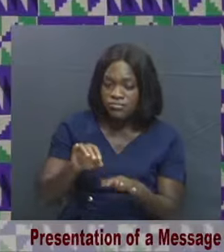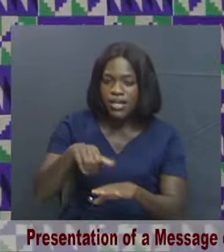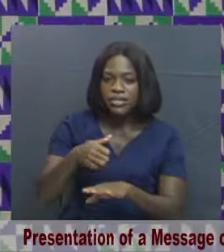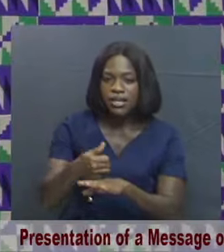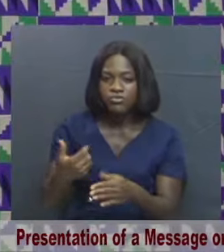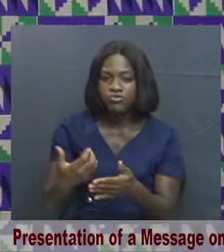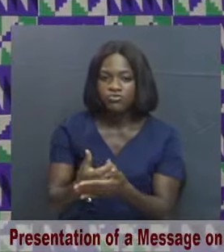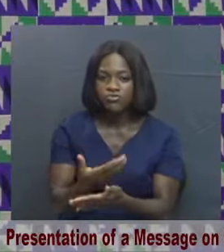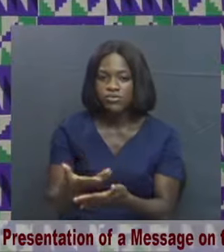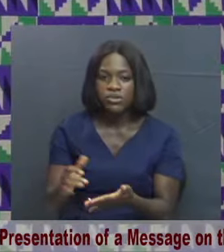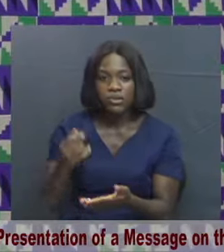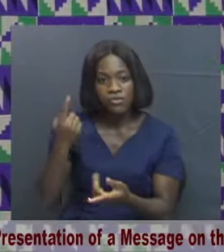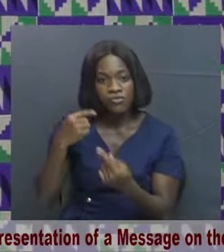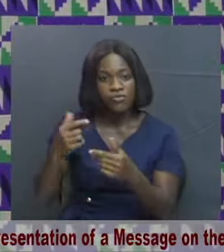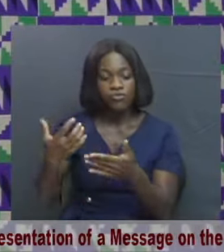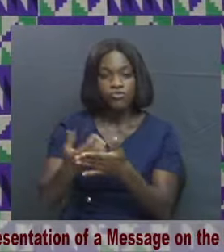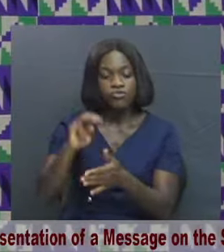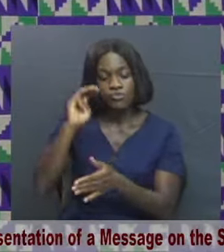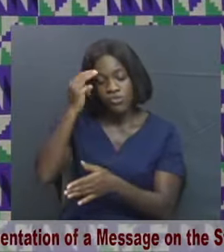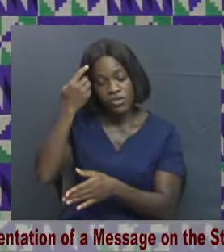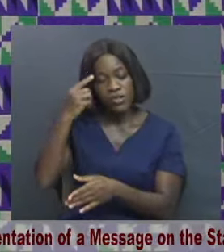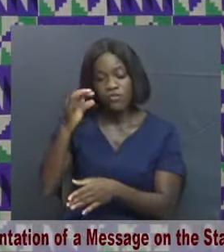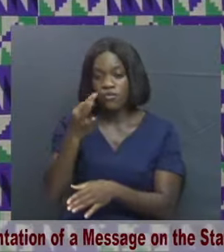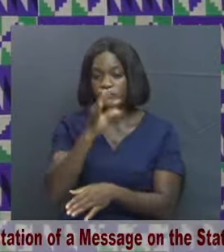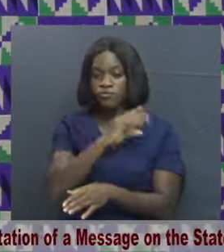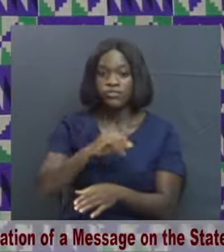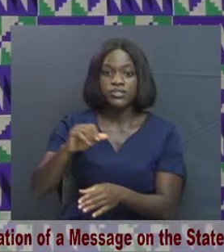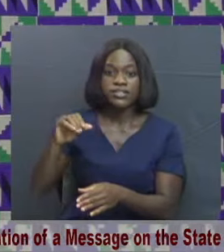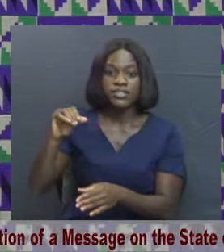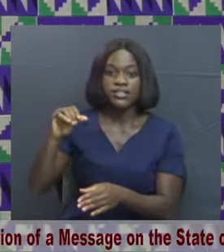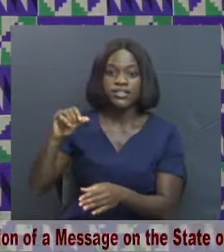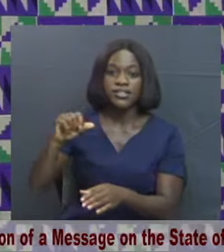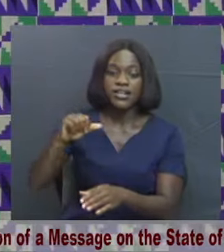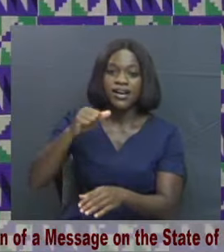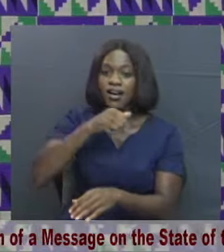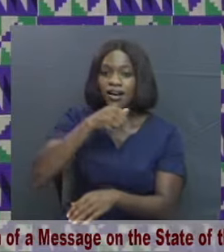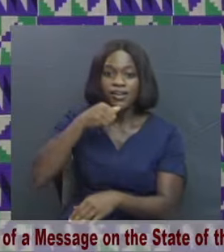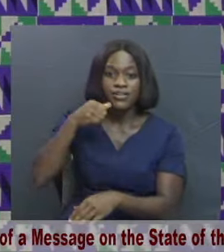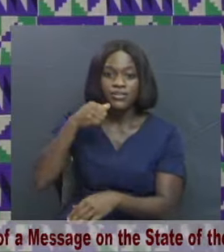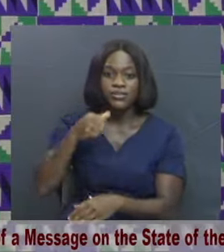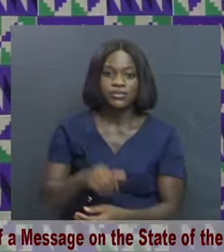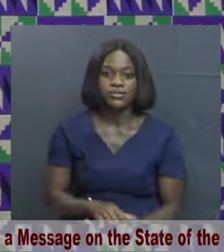of the new Minister for food and agriculture